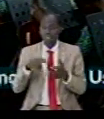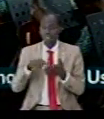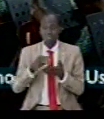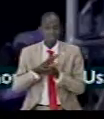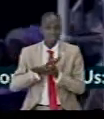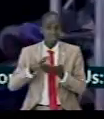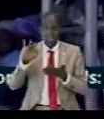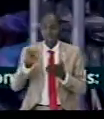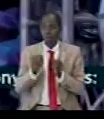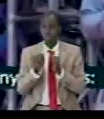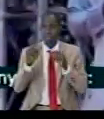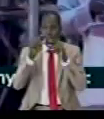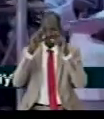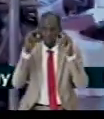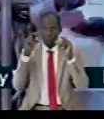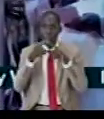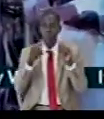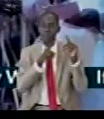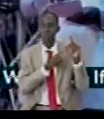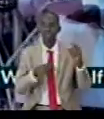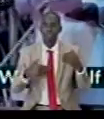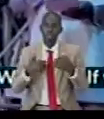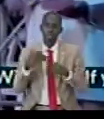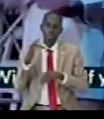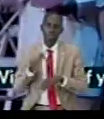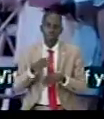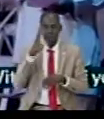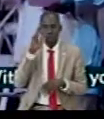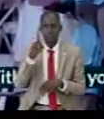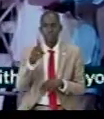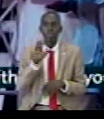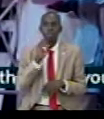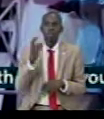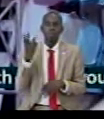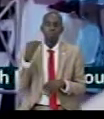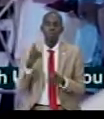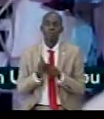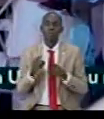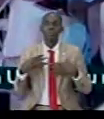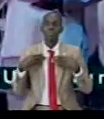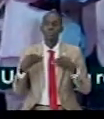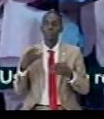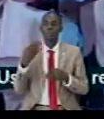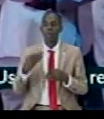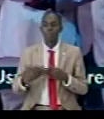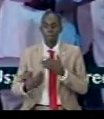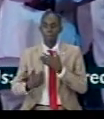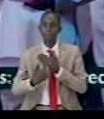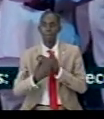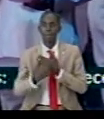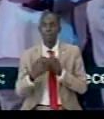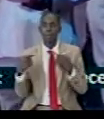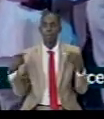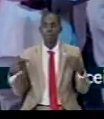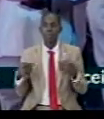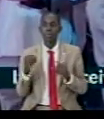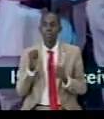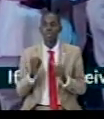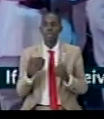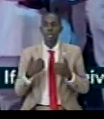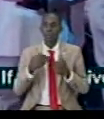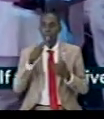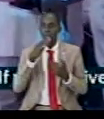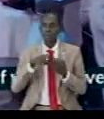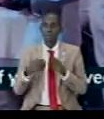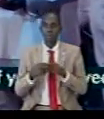the Lord has touched him. He was ill of backache also, which before was a problem to him, but the Lord